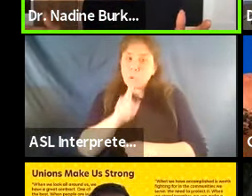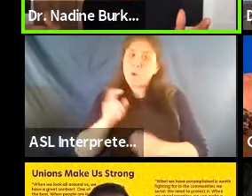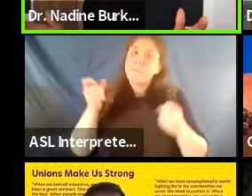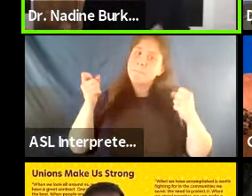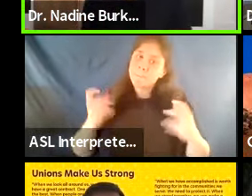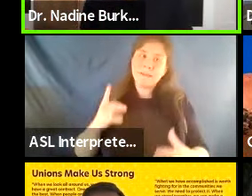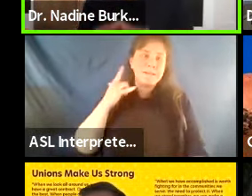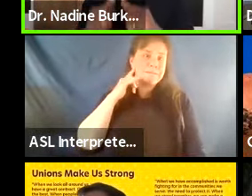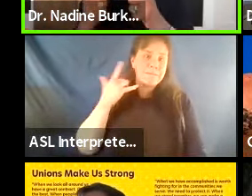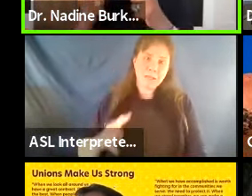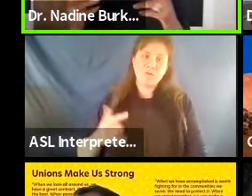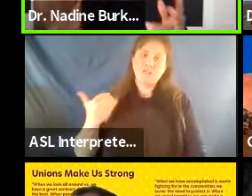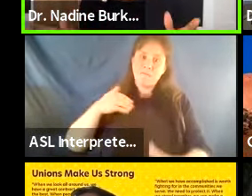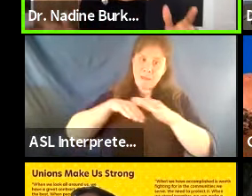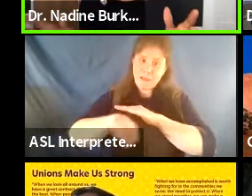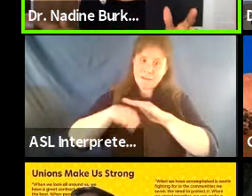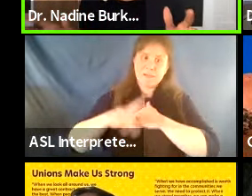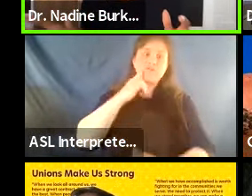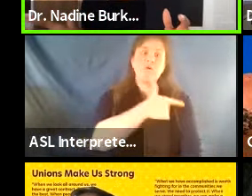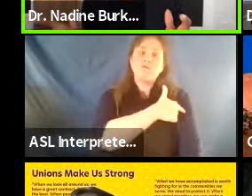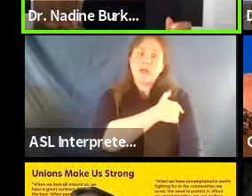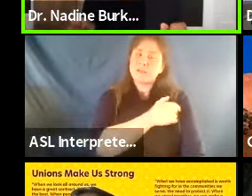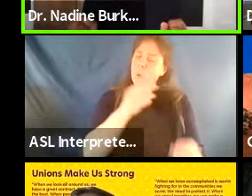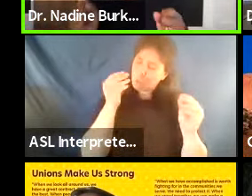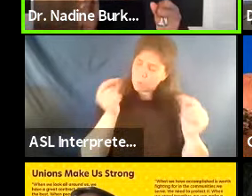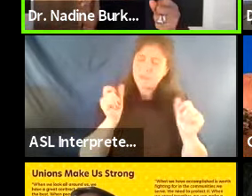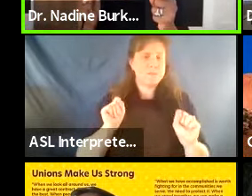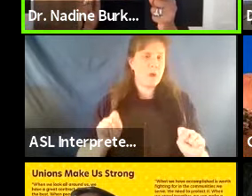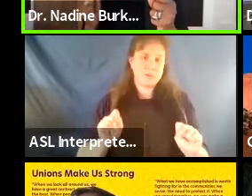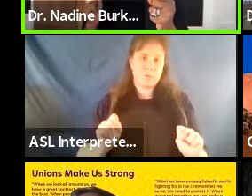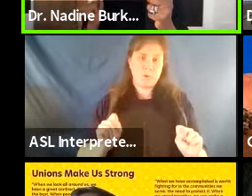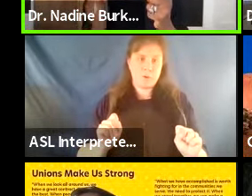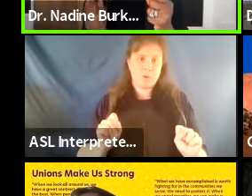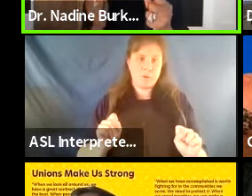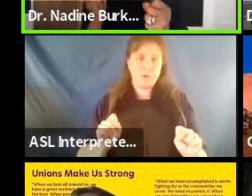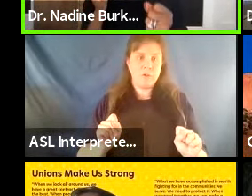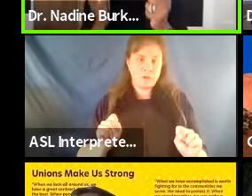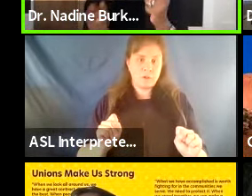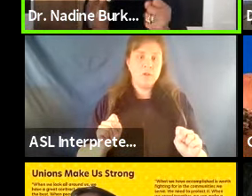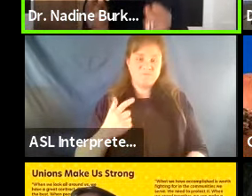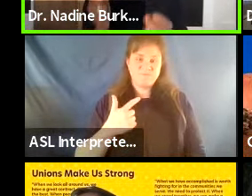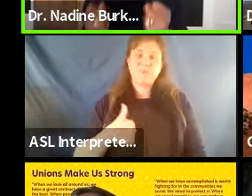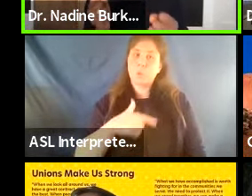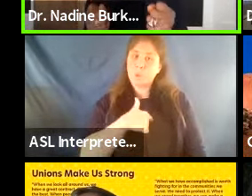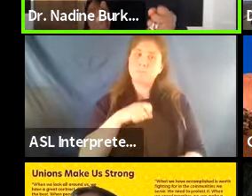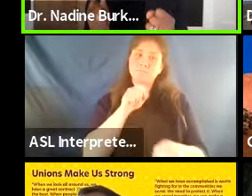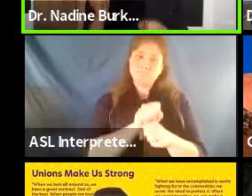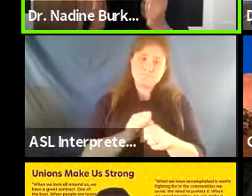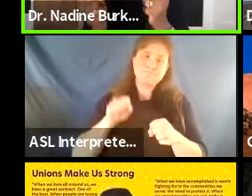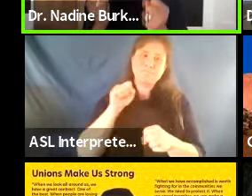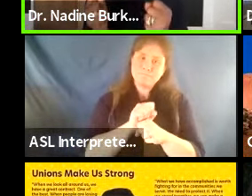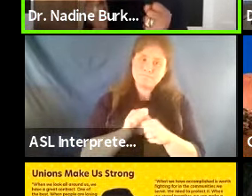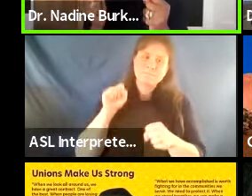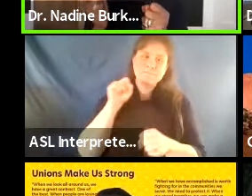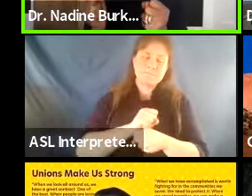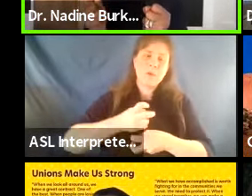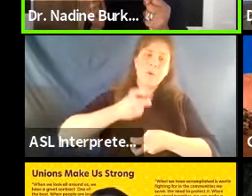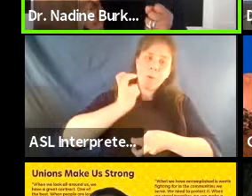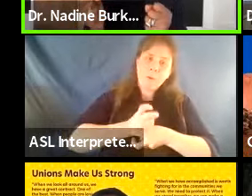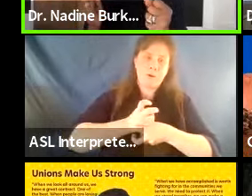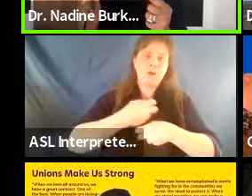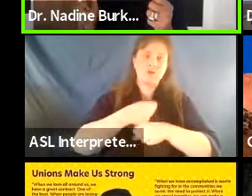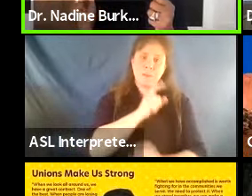getting access to vaccine as quickly as possible. We are working very, very hard to make sure that we